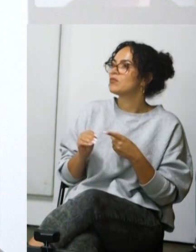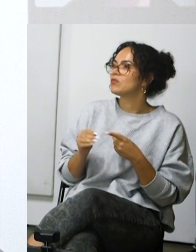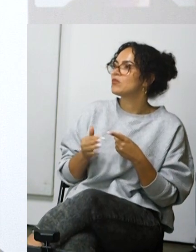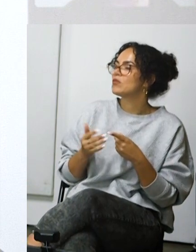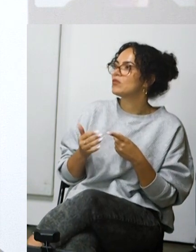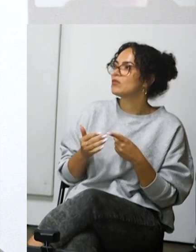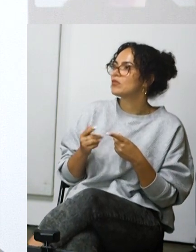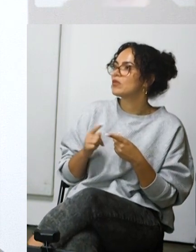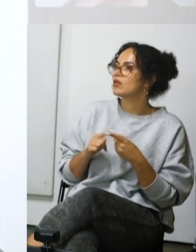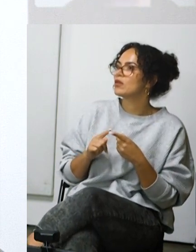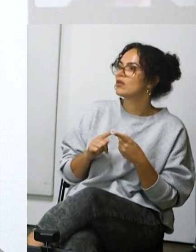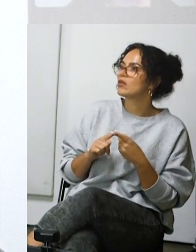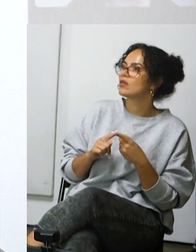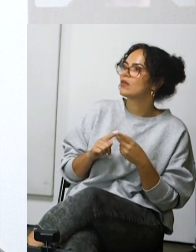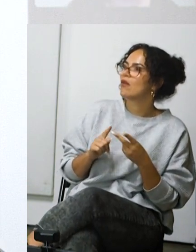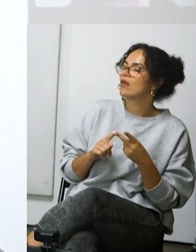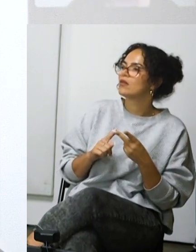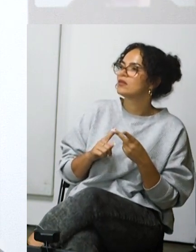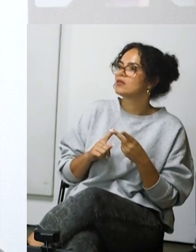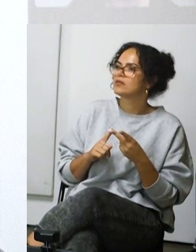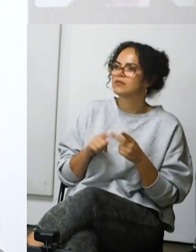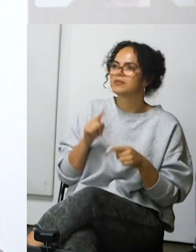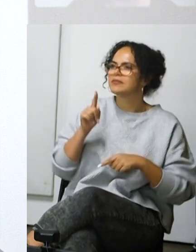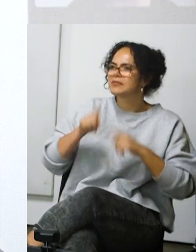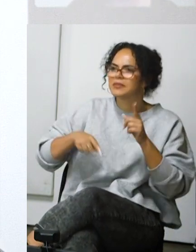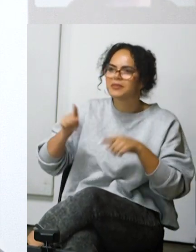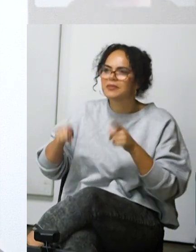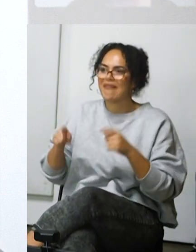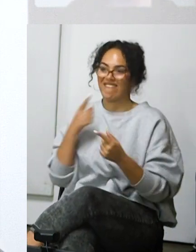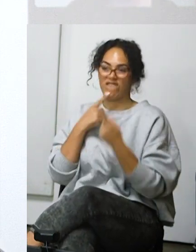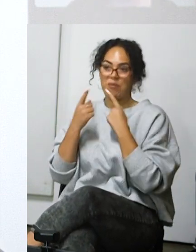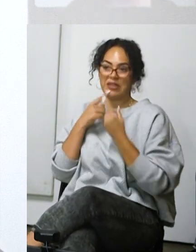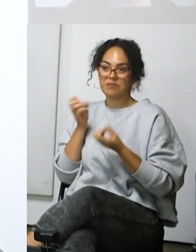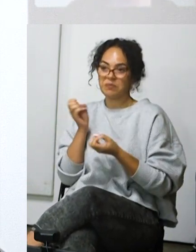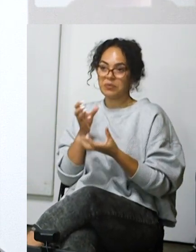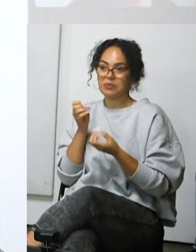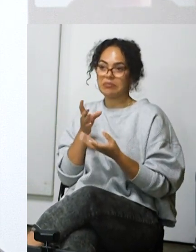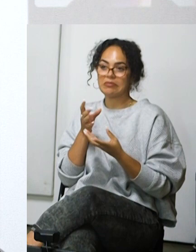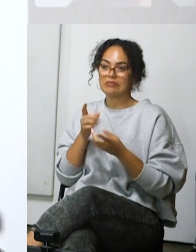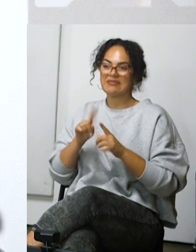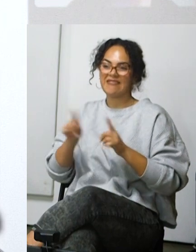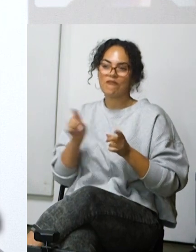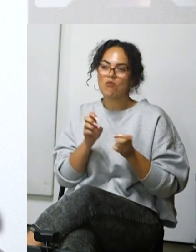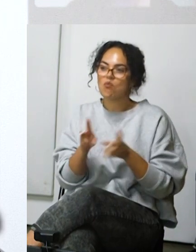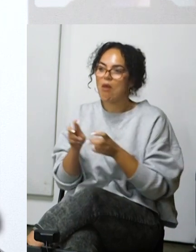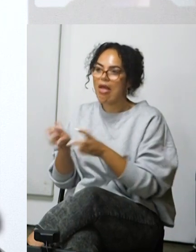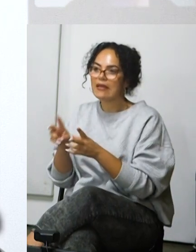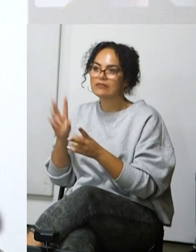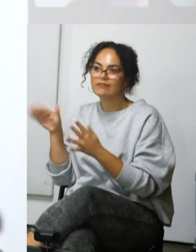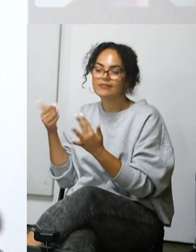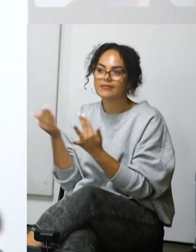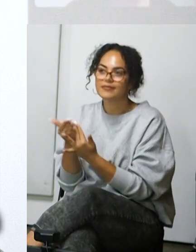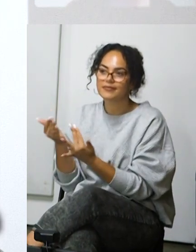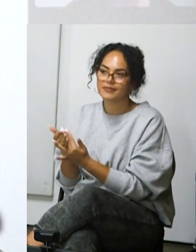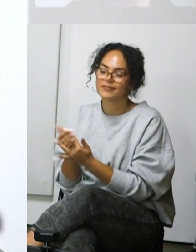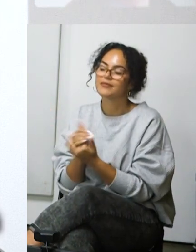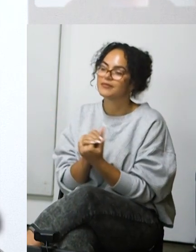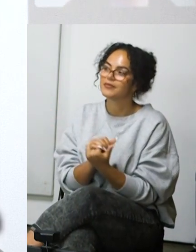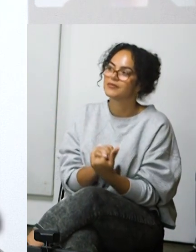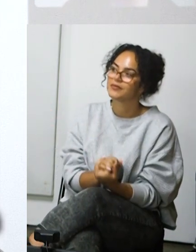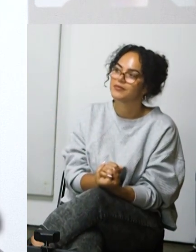we had multiple formats of the different kind of information that was part of the installation.